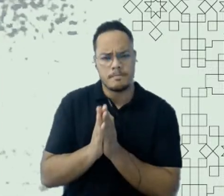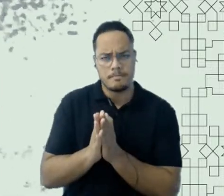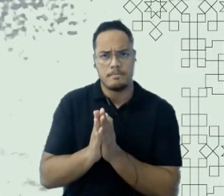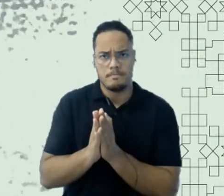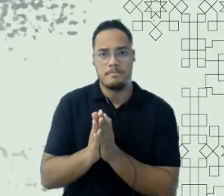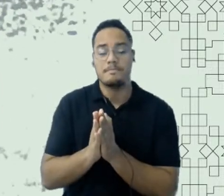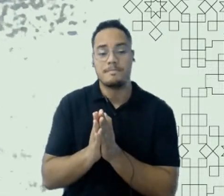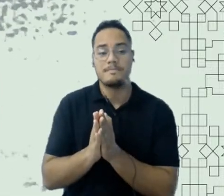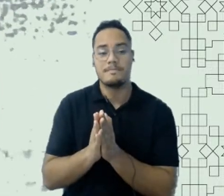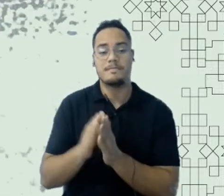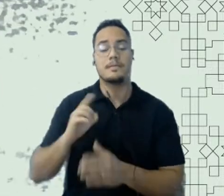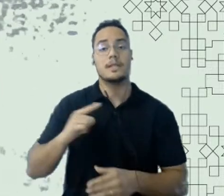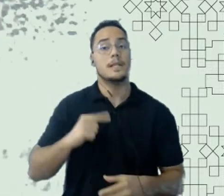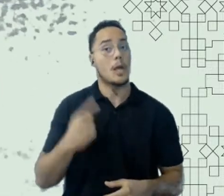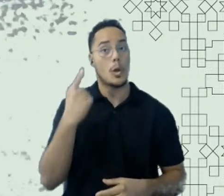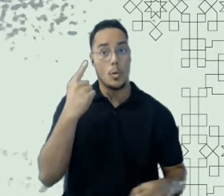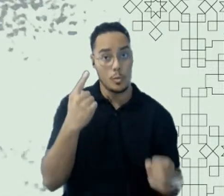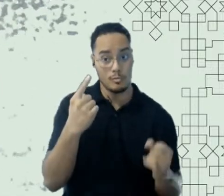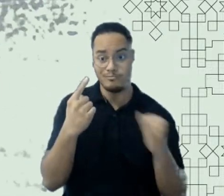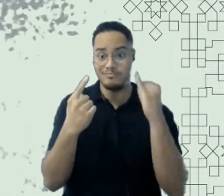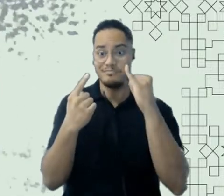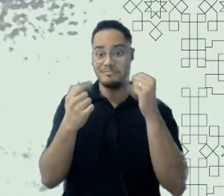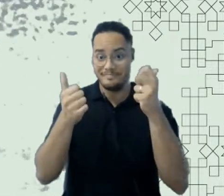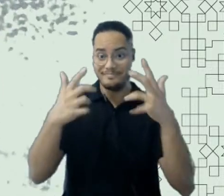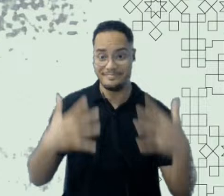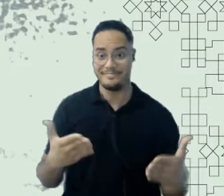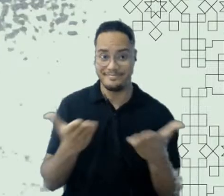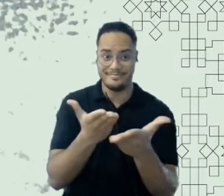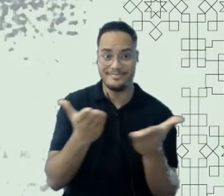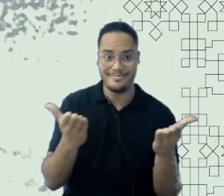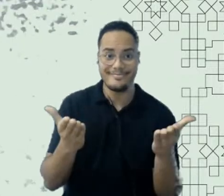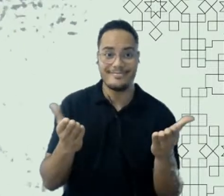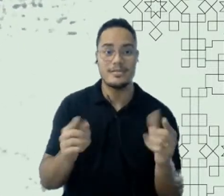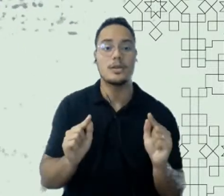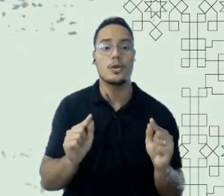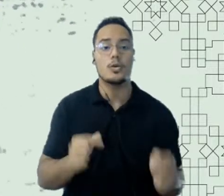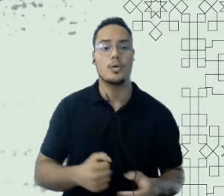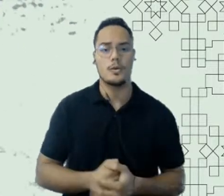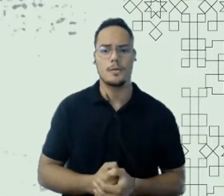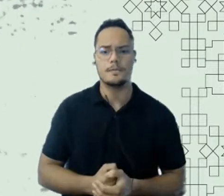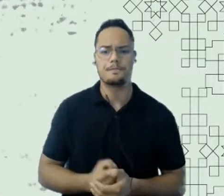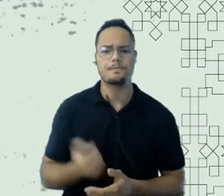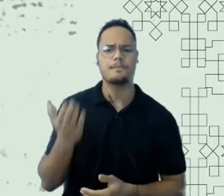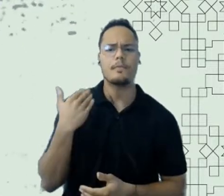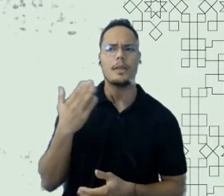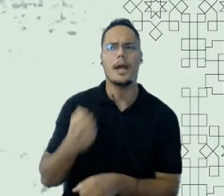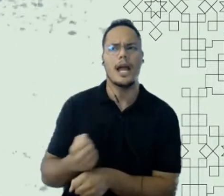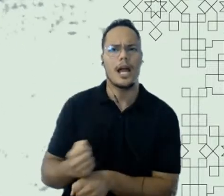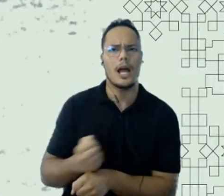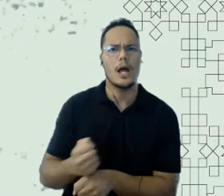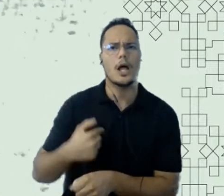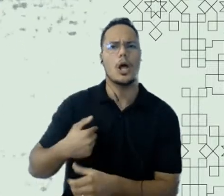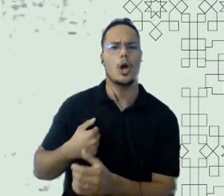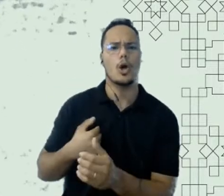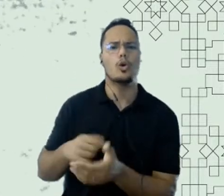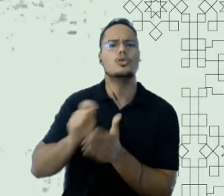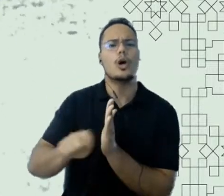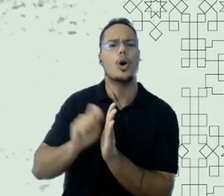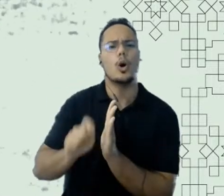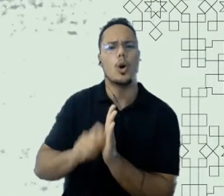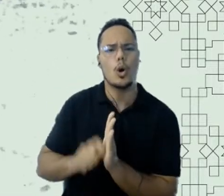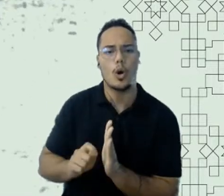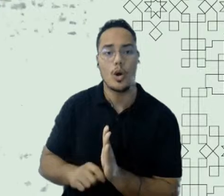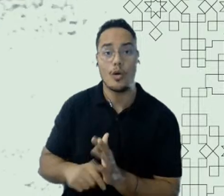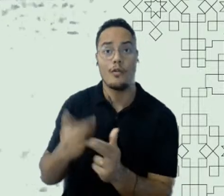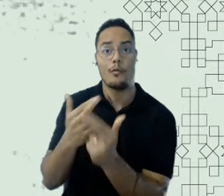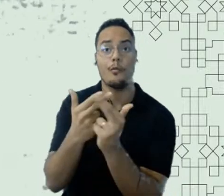with you. A few years ago, I was writing my PhD thesis in copyright. Those of you who know